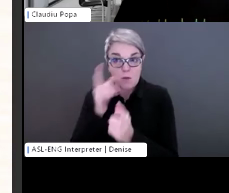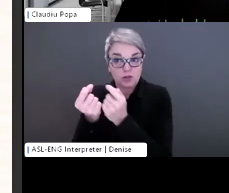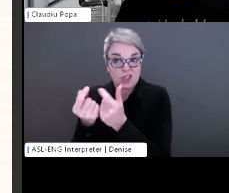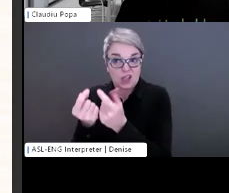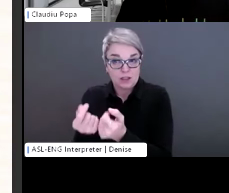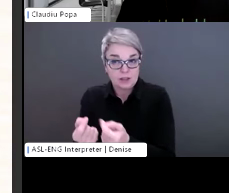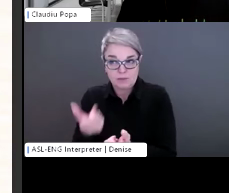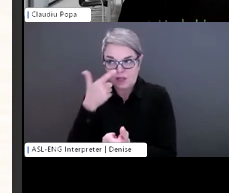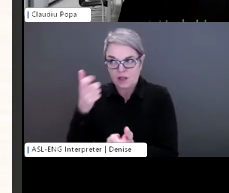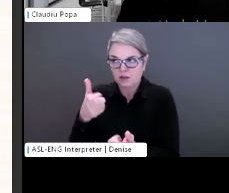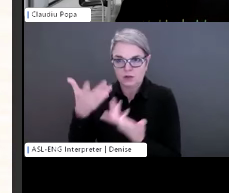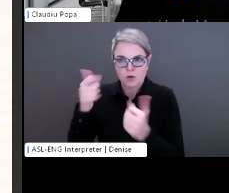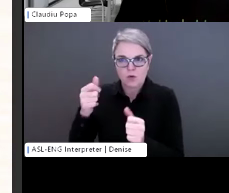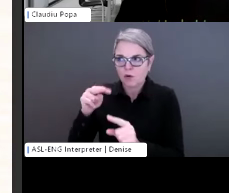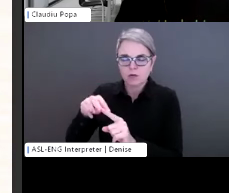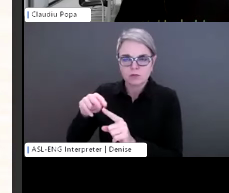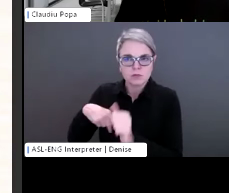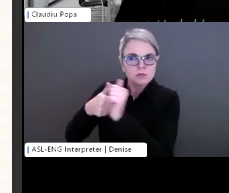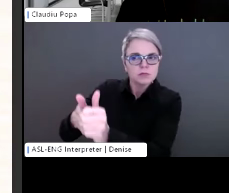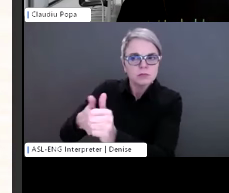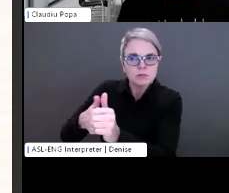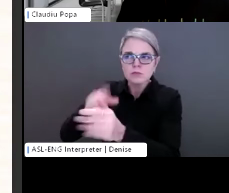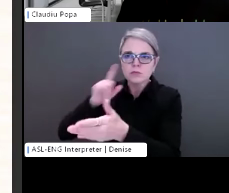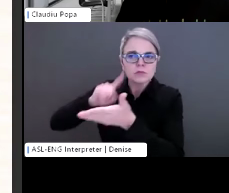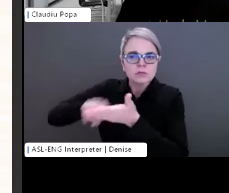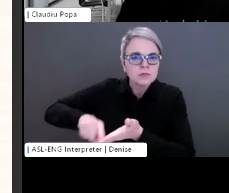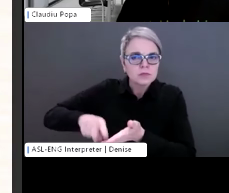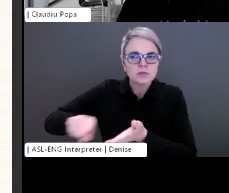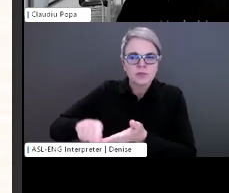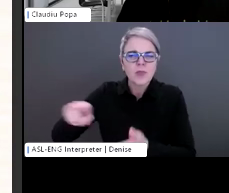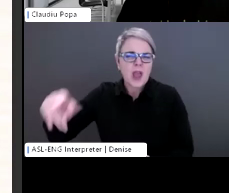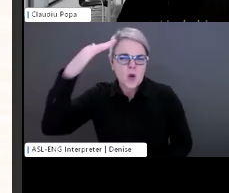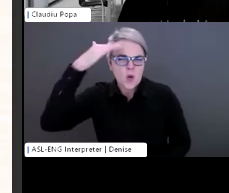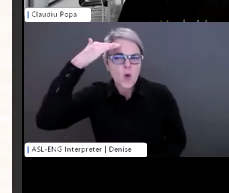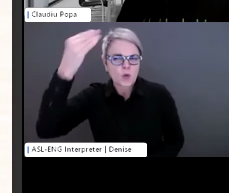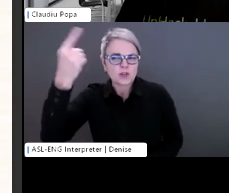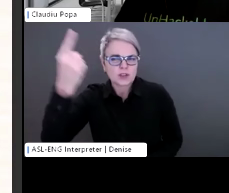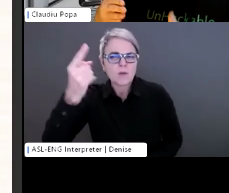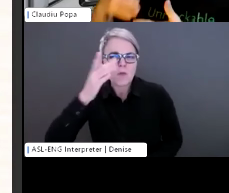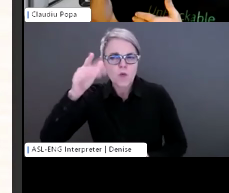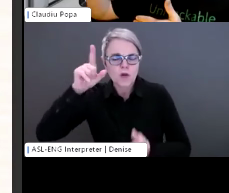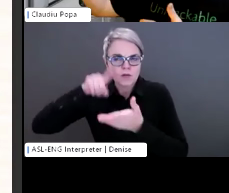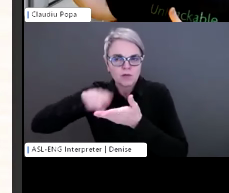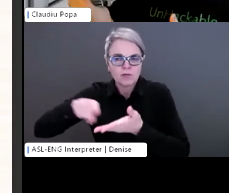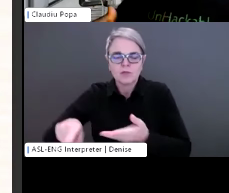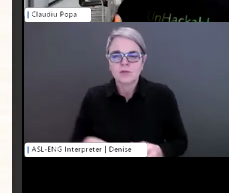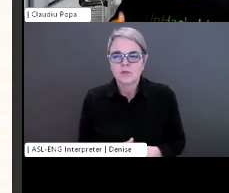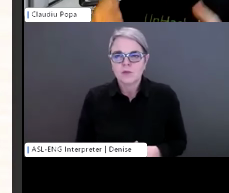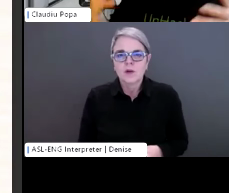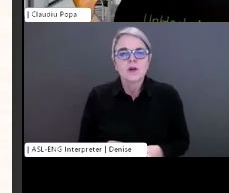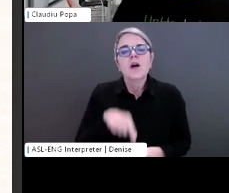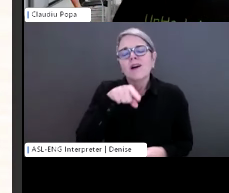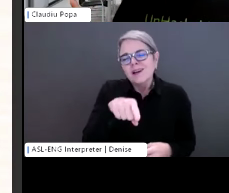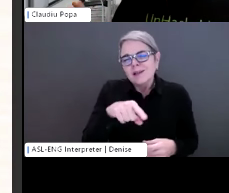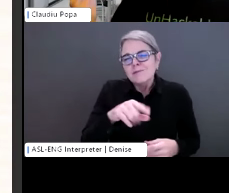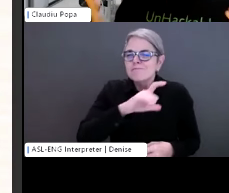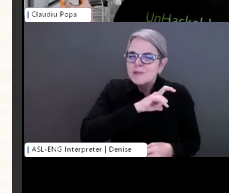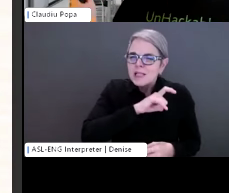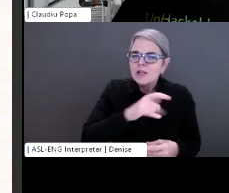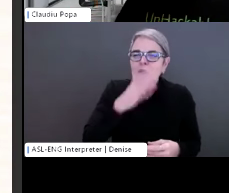simply because they know that somebody's going to investigate, right? It's less likely that police forces can investigate across borders,